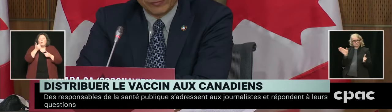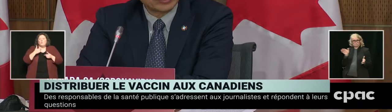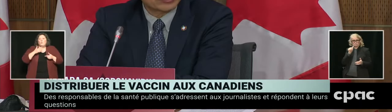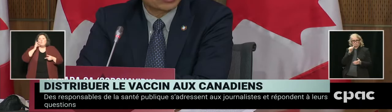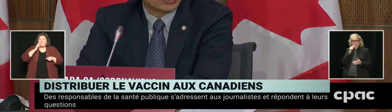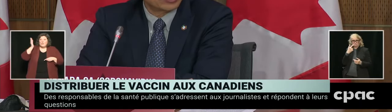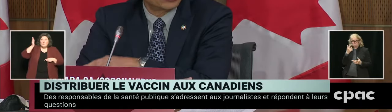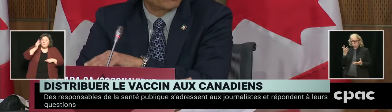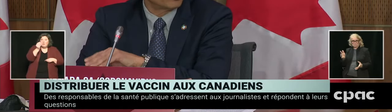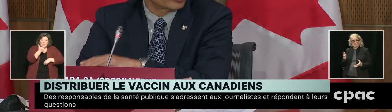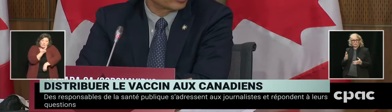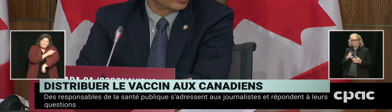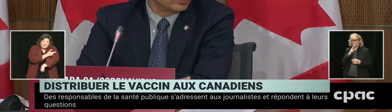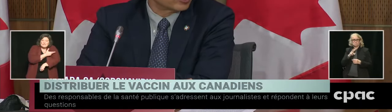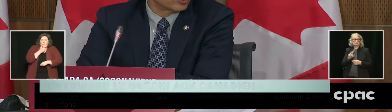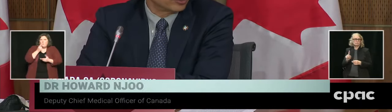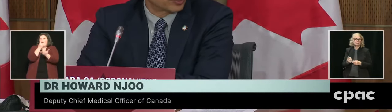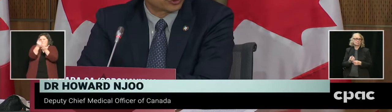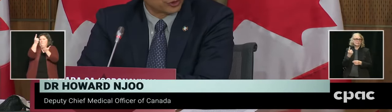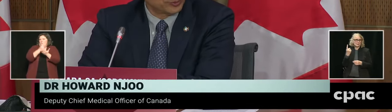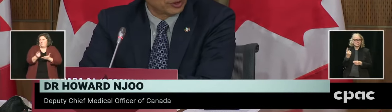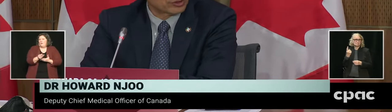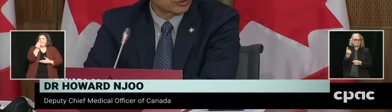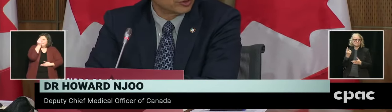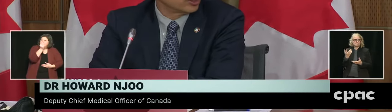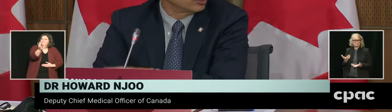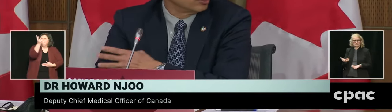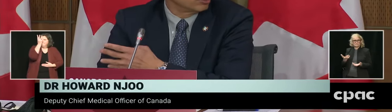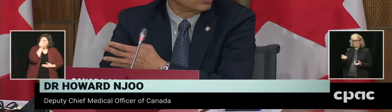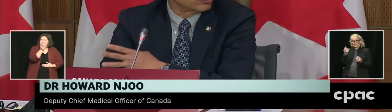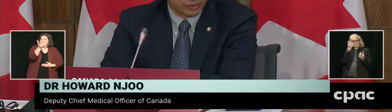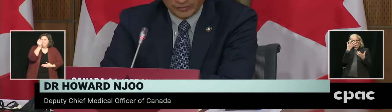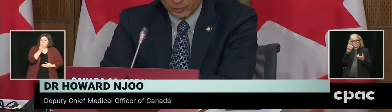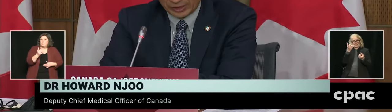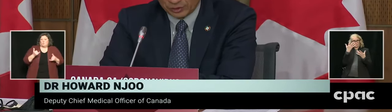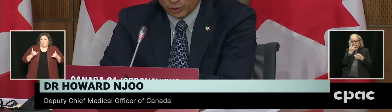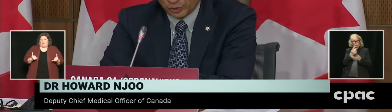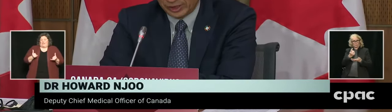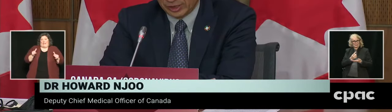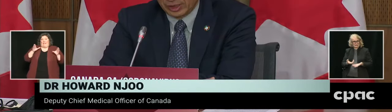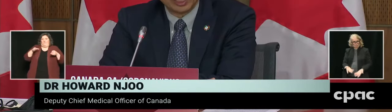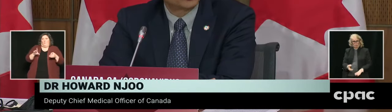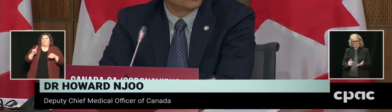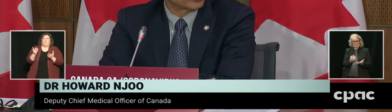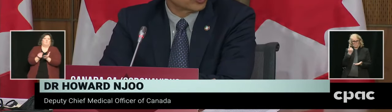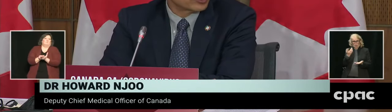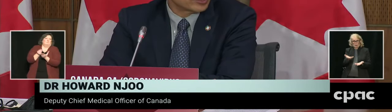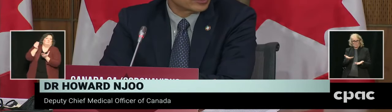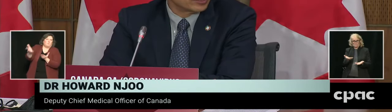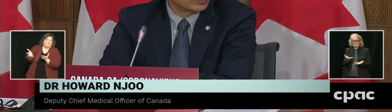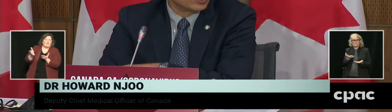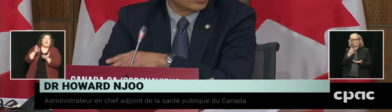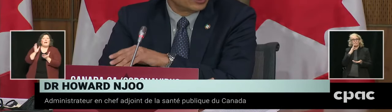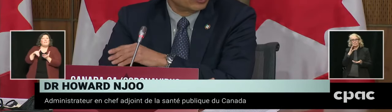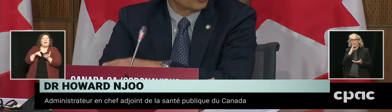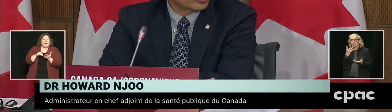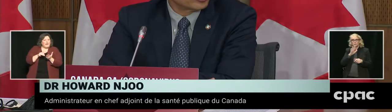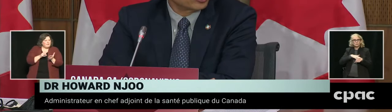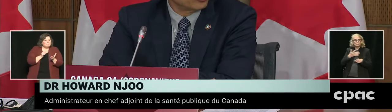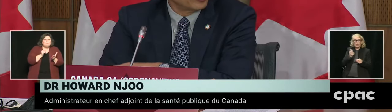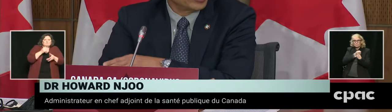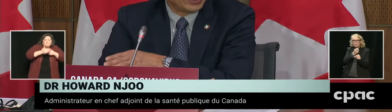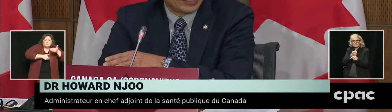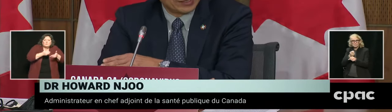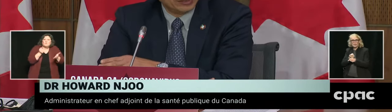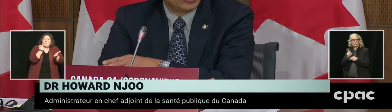technical briefings, and the focus today is on the procurement, also on the sort of the regulatory approval process. And the question